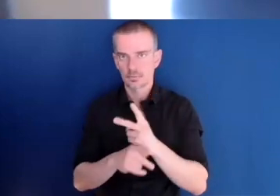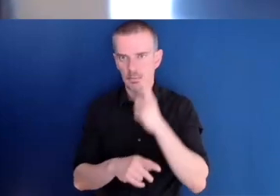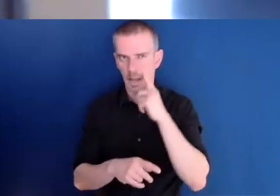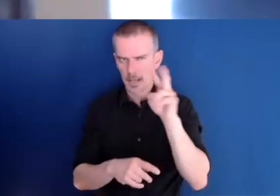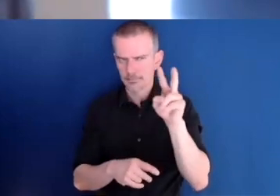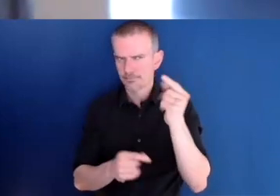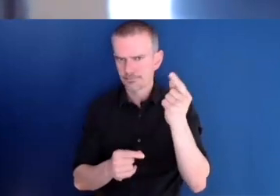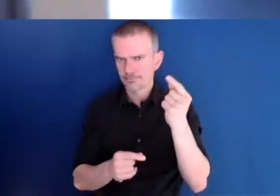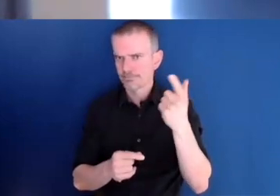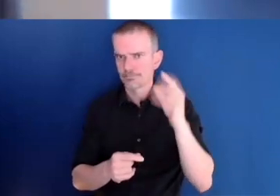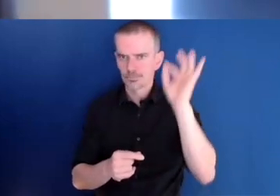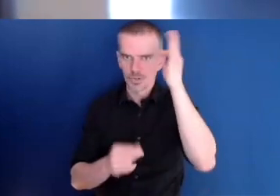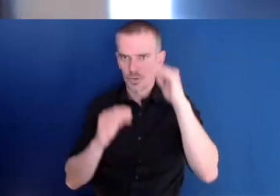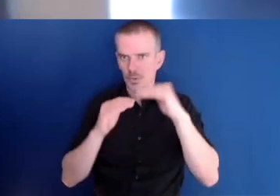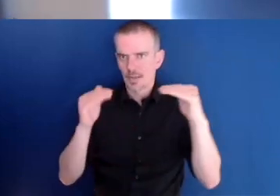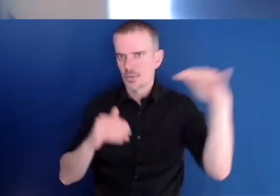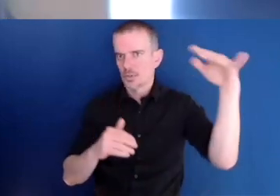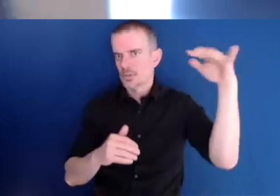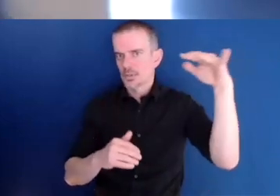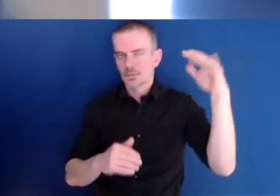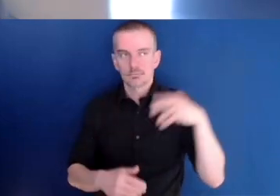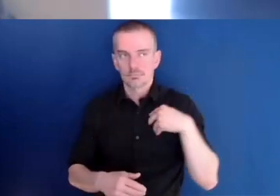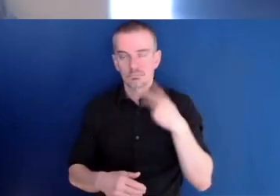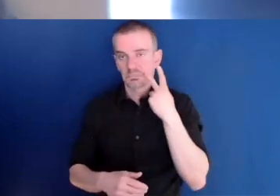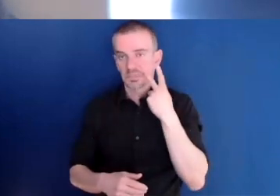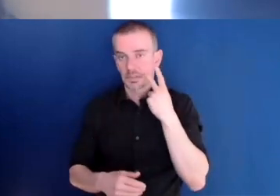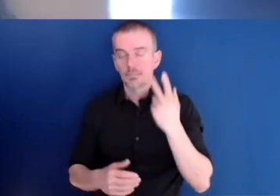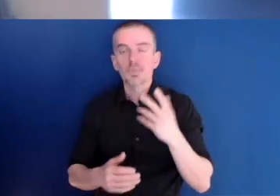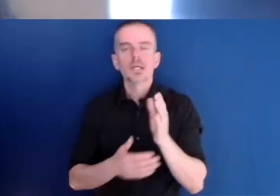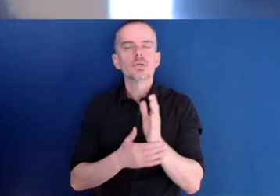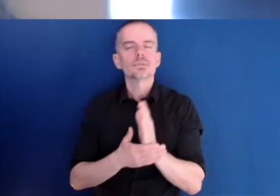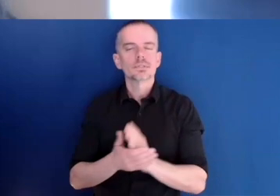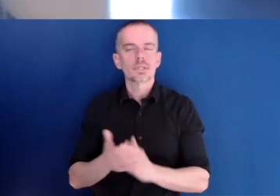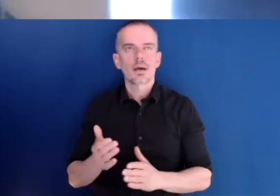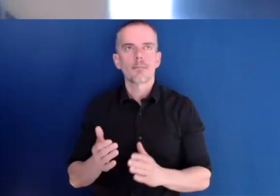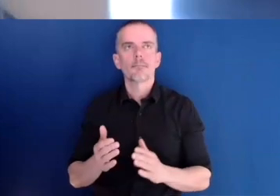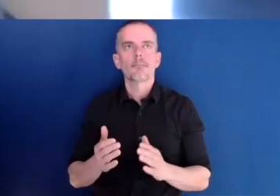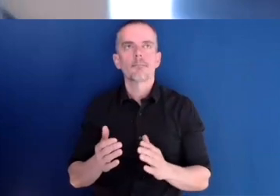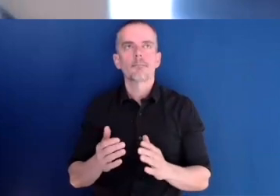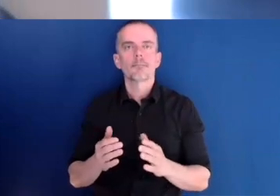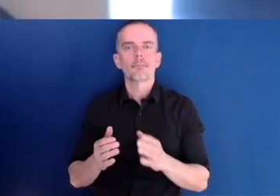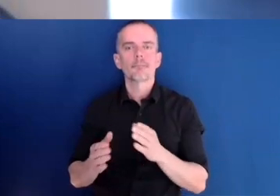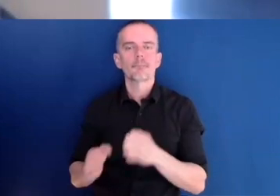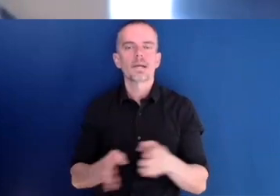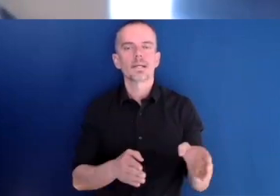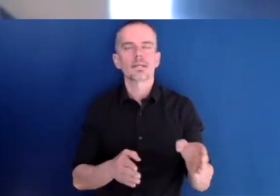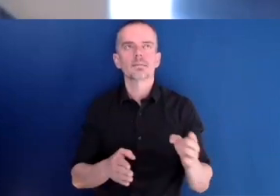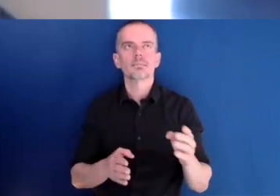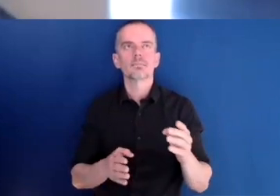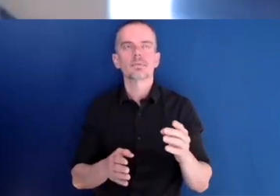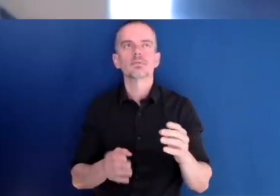and we'll see. There are some mechanisms that can